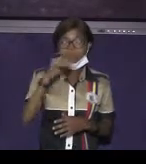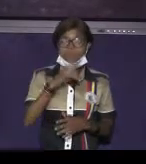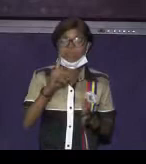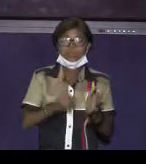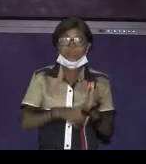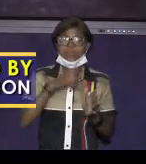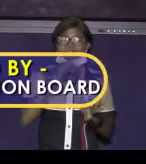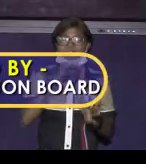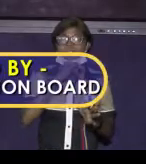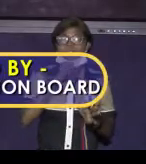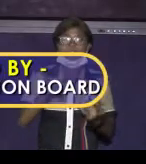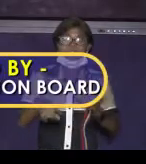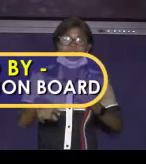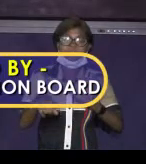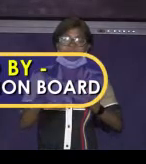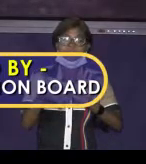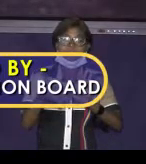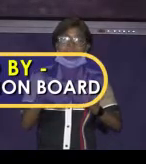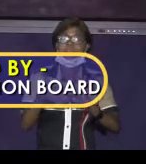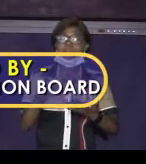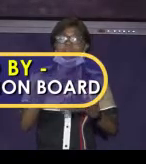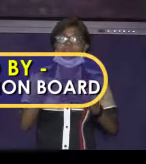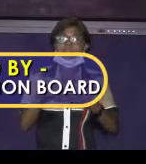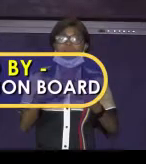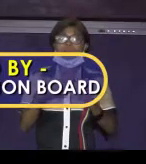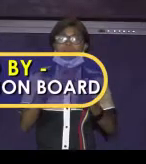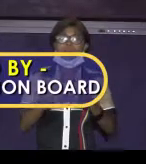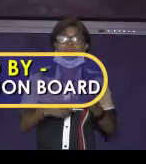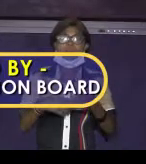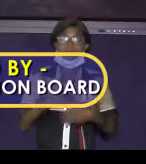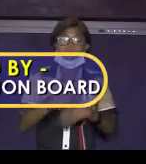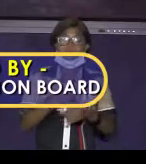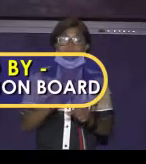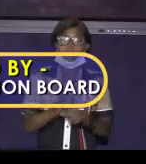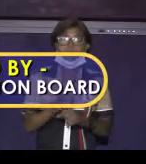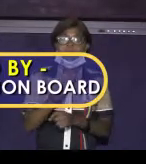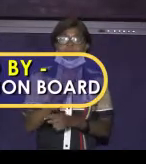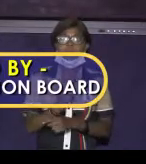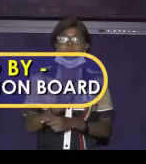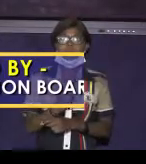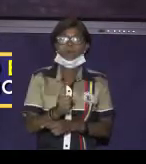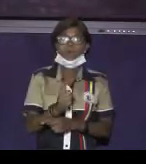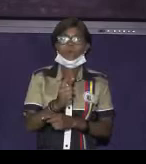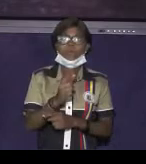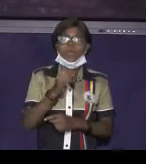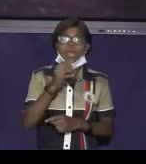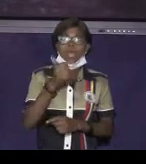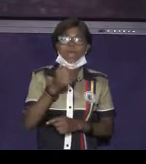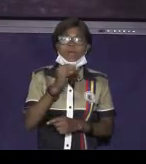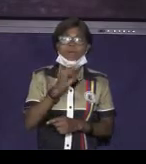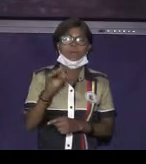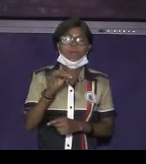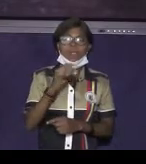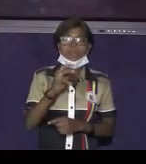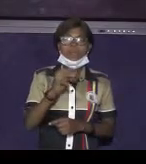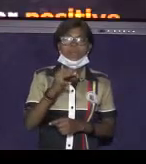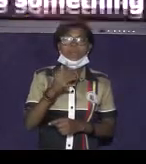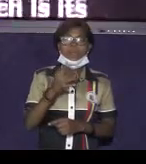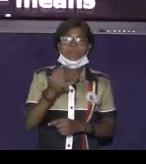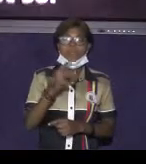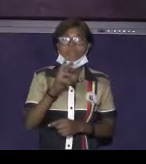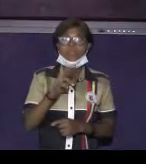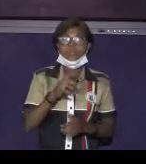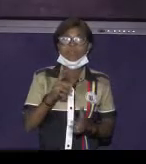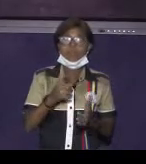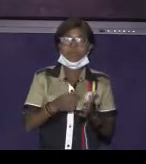negative sentence. What makes one affirmative and what makes the second a negative sentence? We'll see in the course of